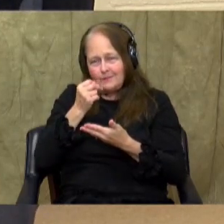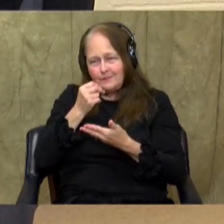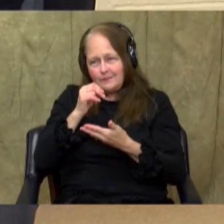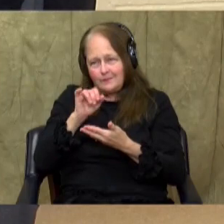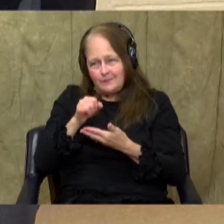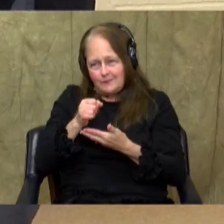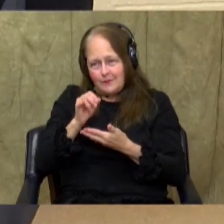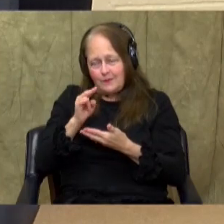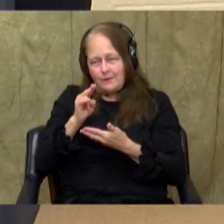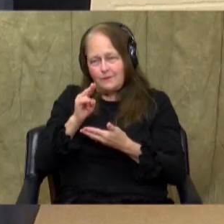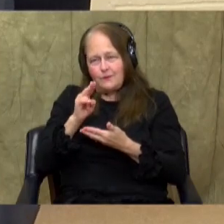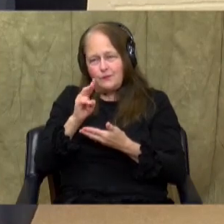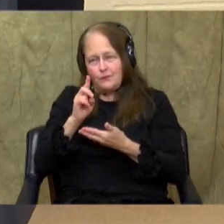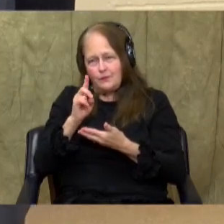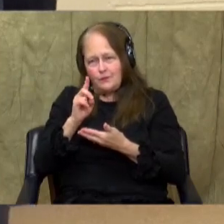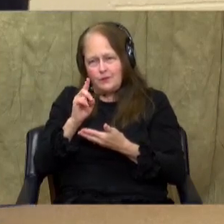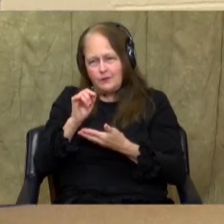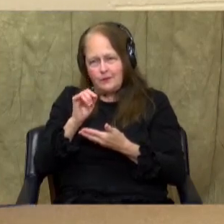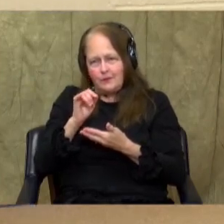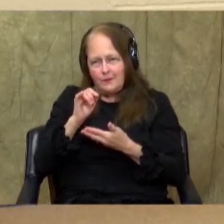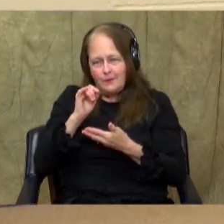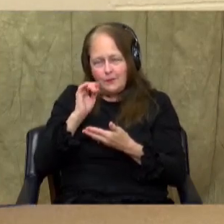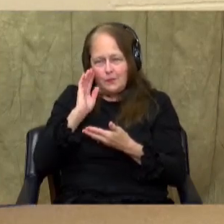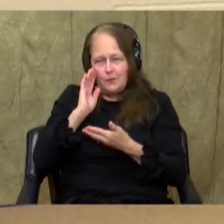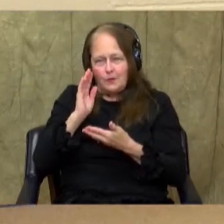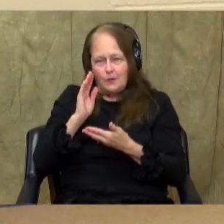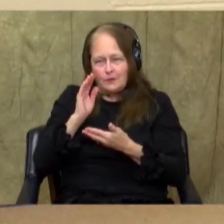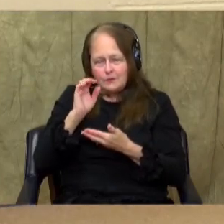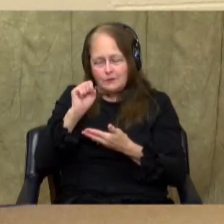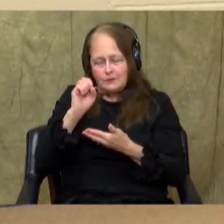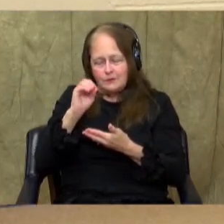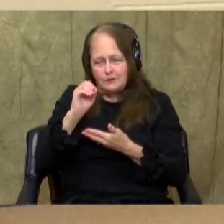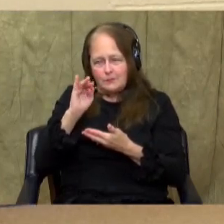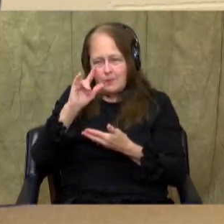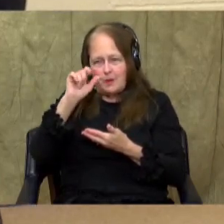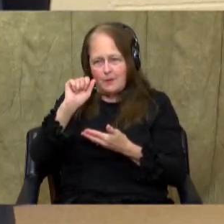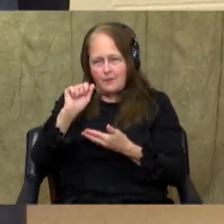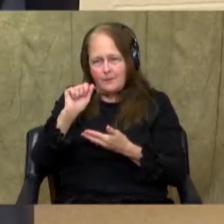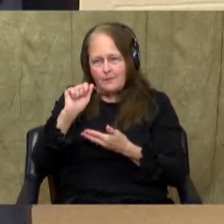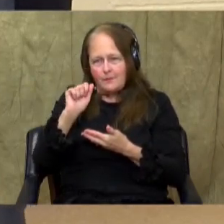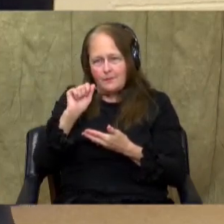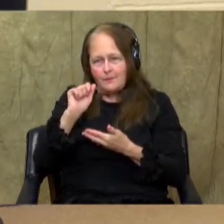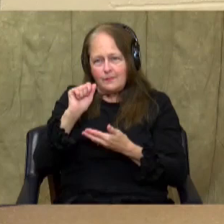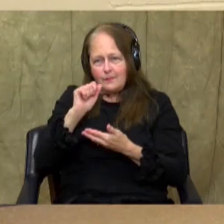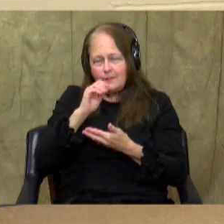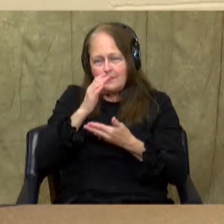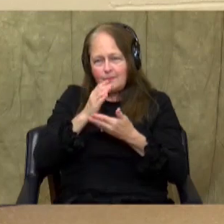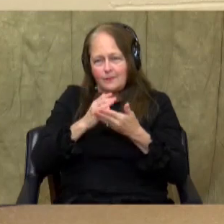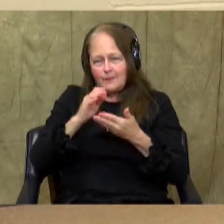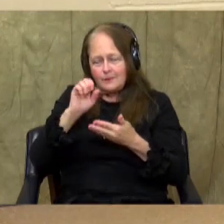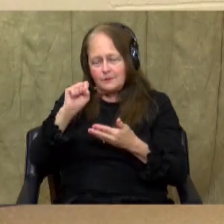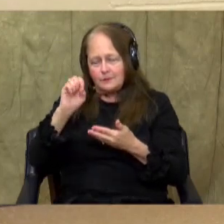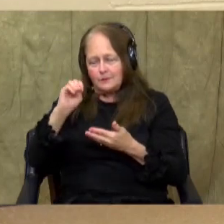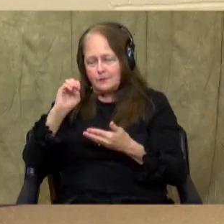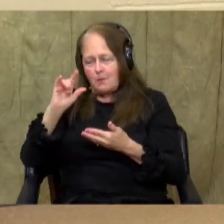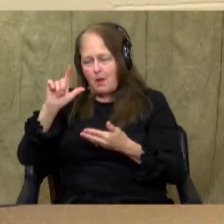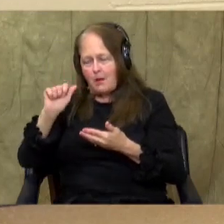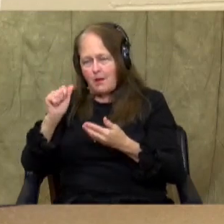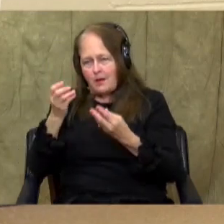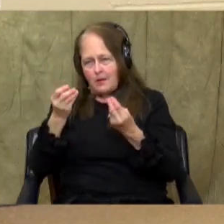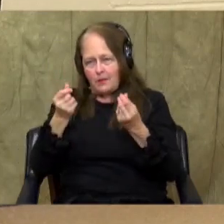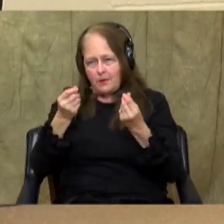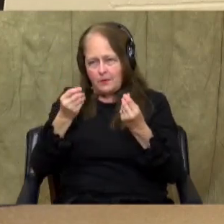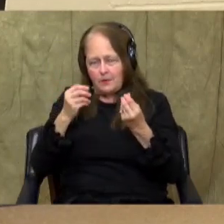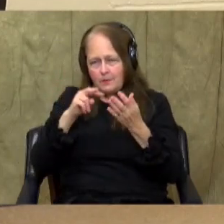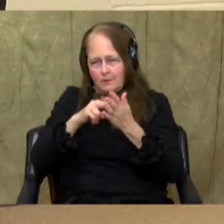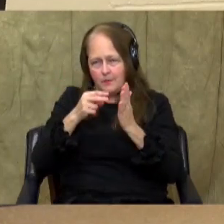me, Djibouti. Then we've got Somalia, the Horn of Africa there, and Somaliland. Remember I said the